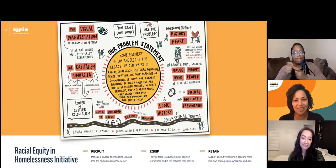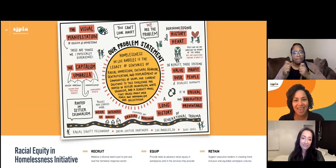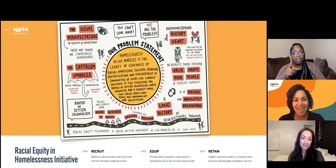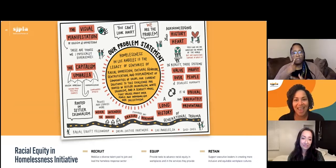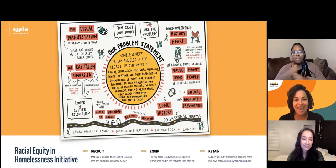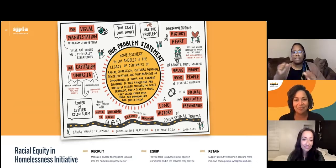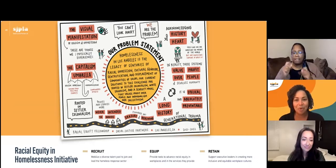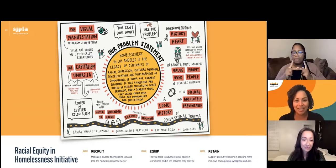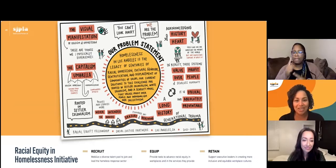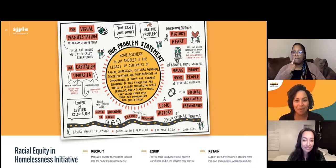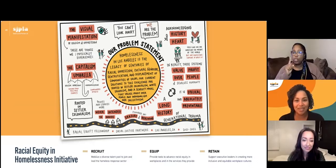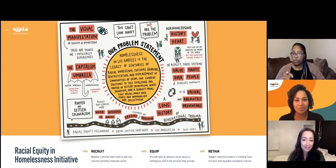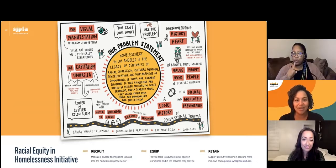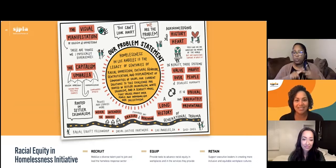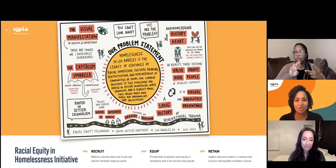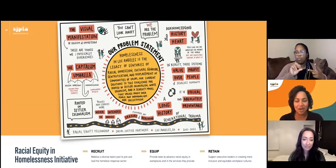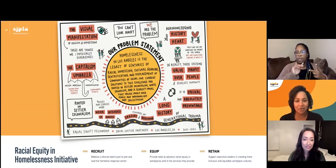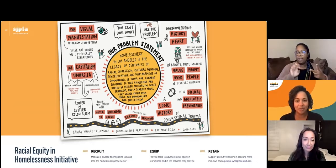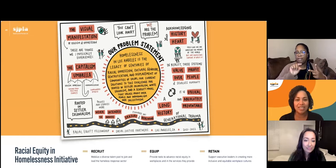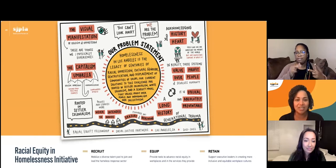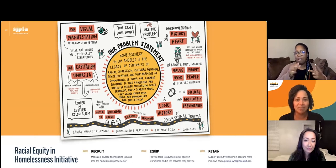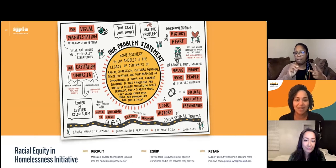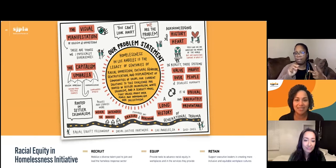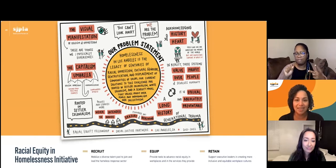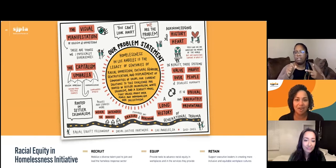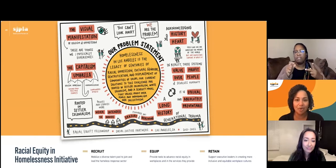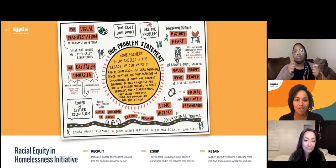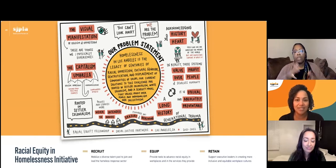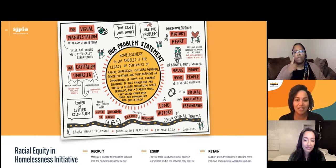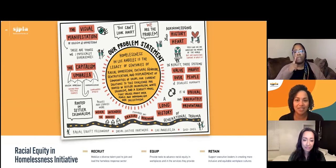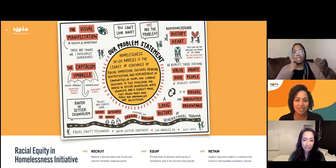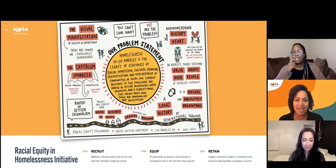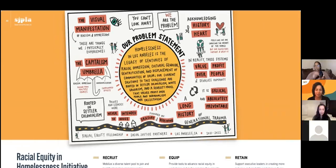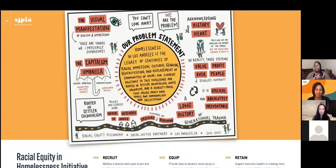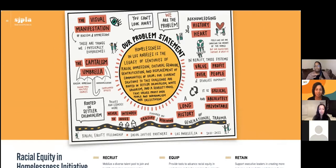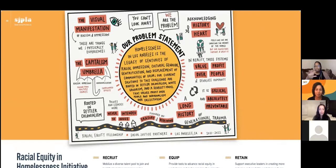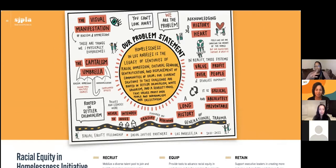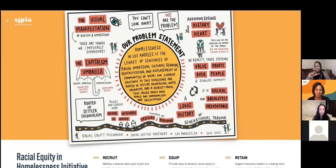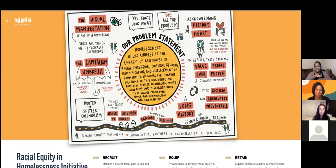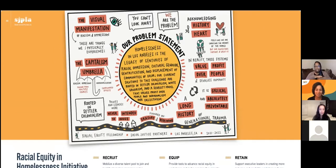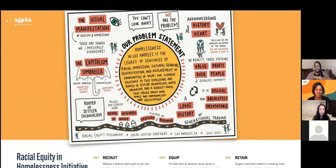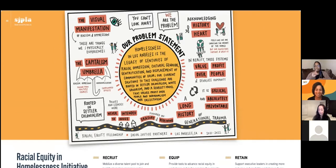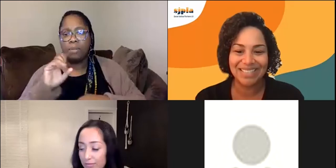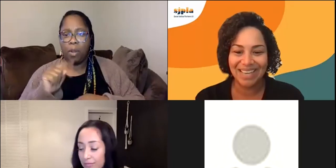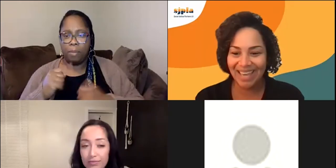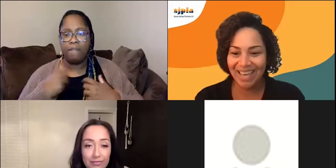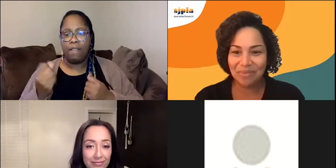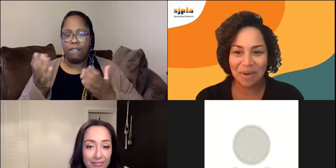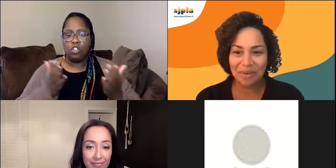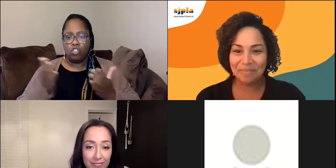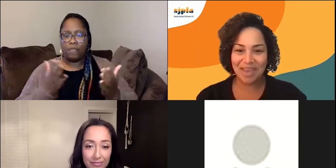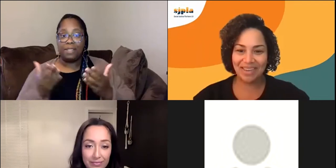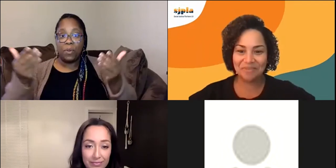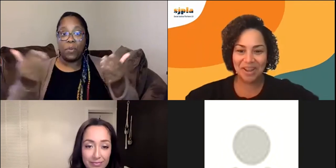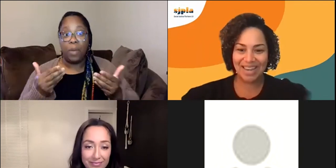Youth, and Ronnie Thomas. Ronnie's the Director of Addiction Medicine across the Los Angeles County Department of Health Services.